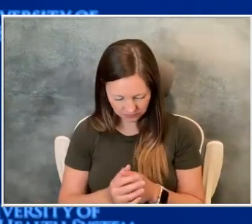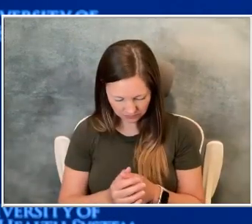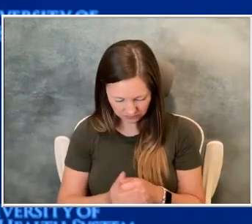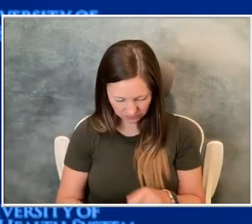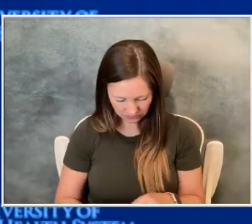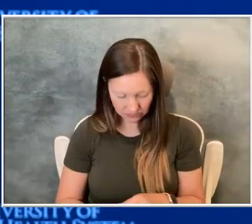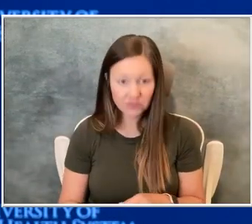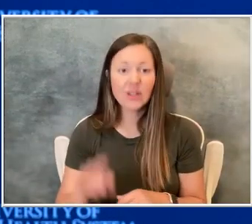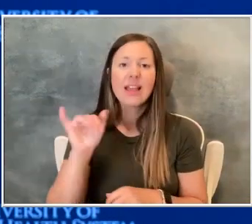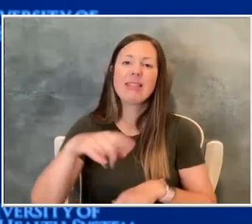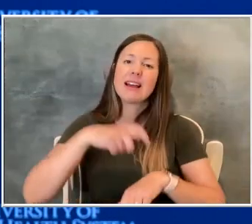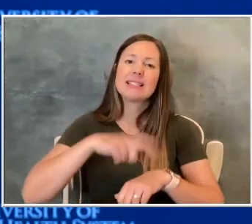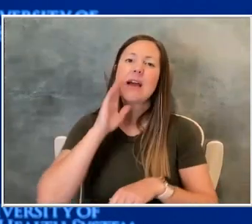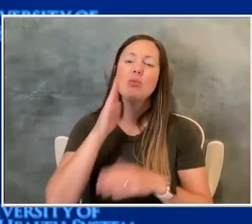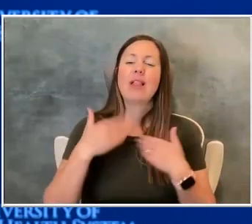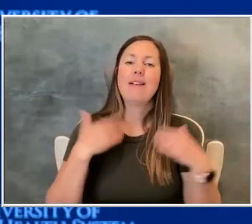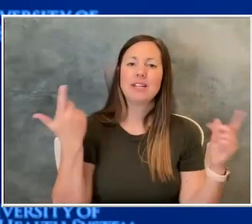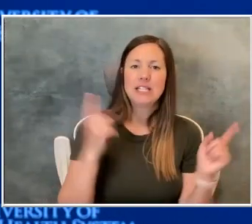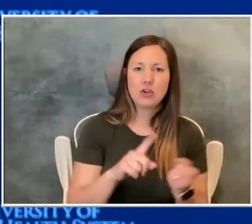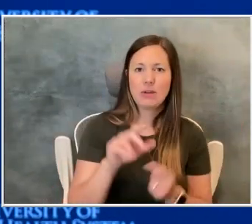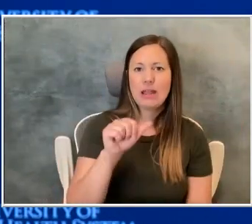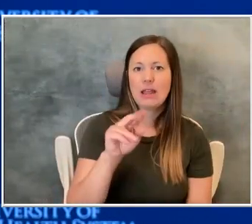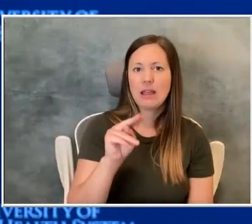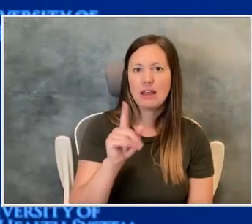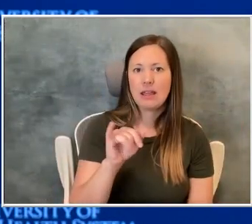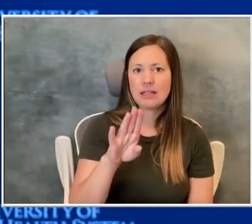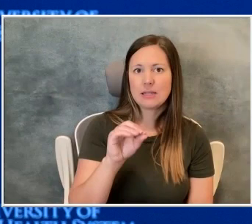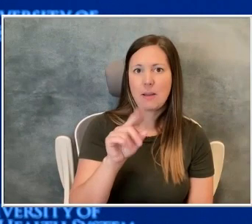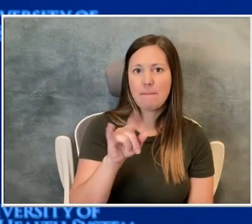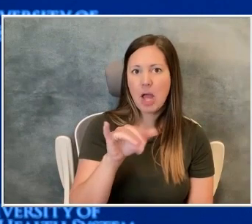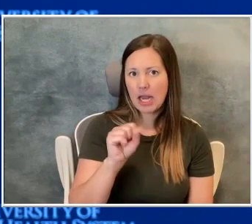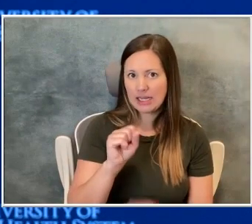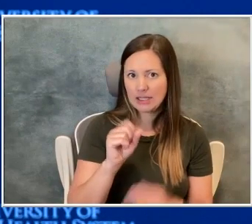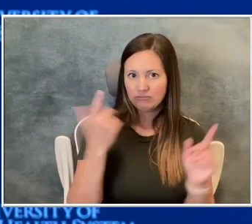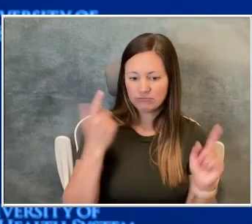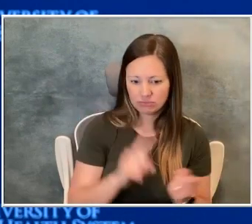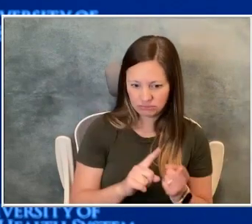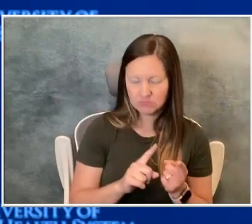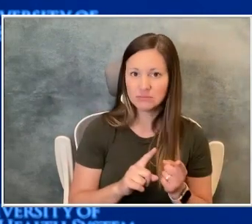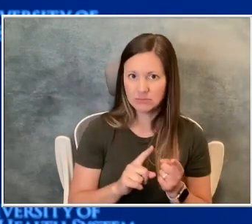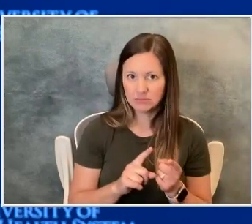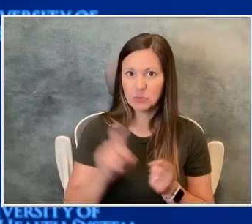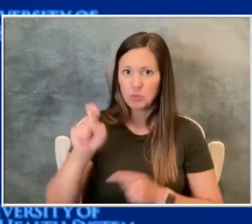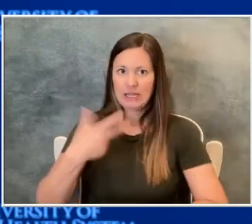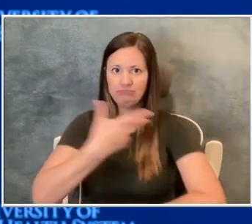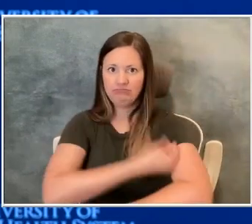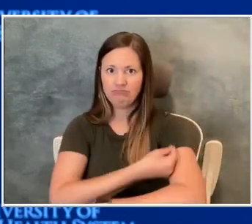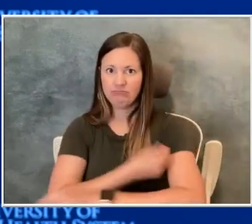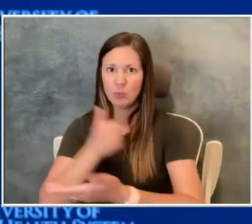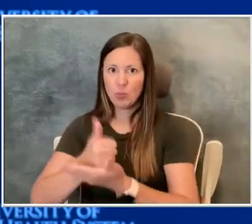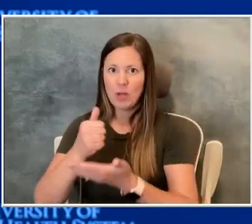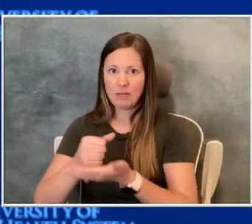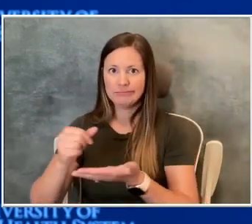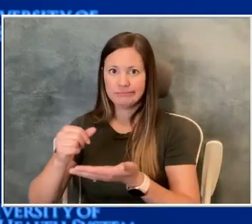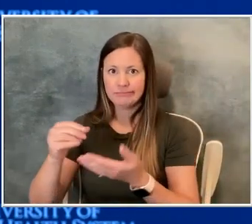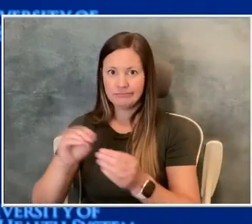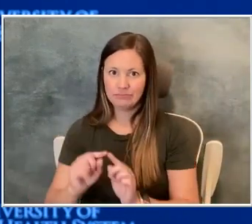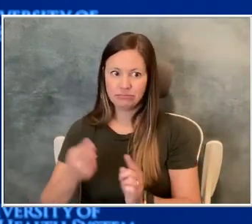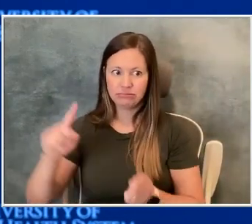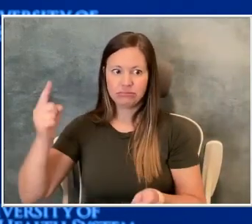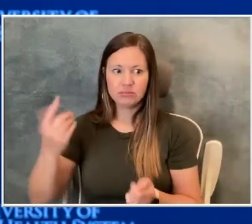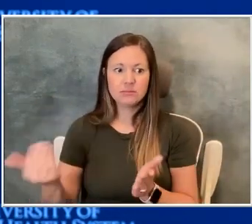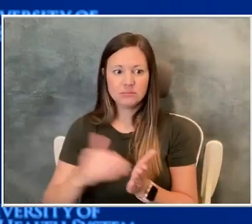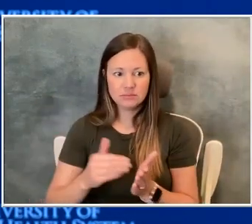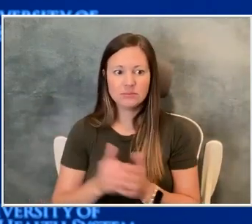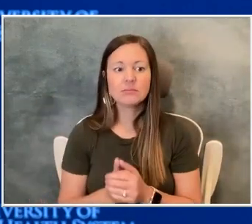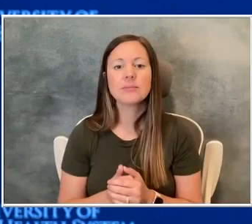those antibodies, but I just don't think it's going to be any benefit. It certainly won't harm you, but there really won't be any benefit probably